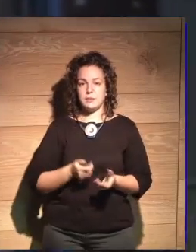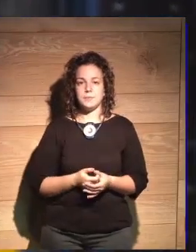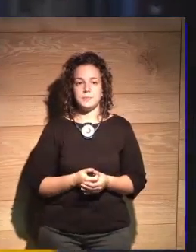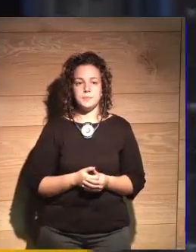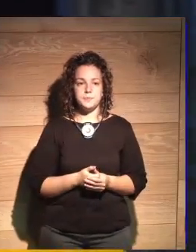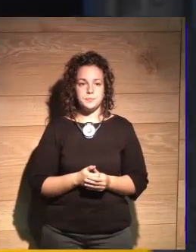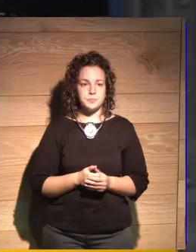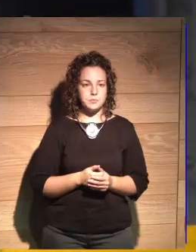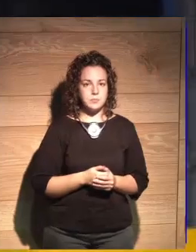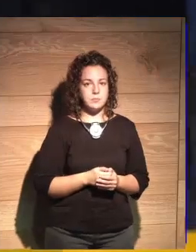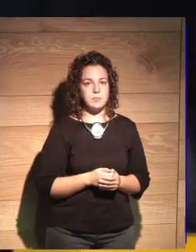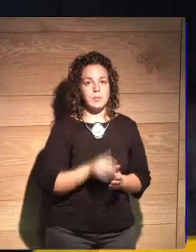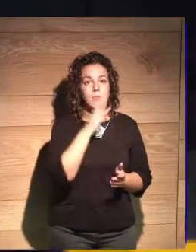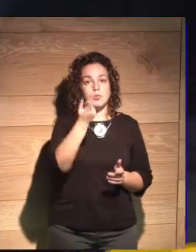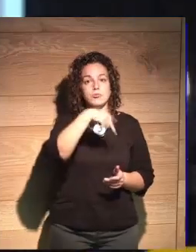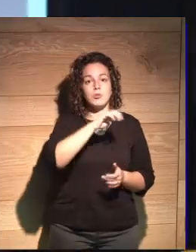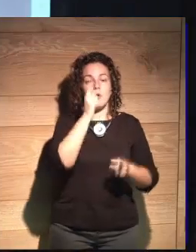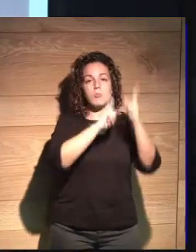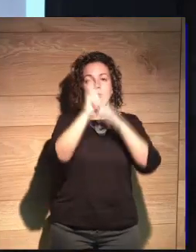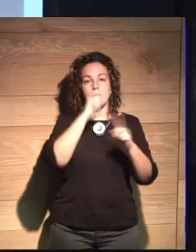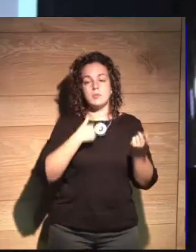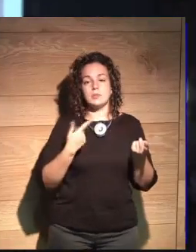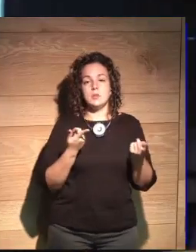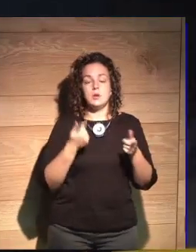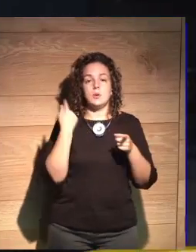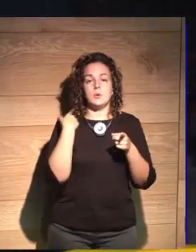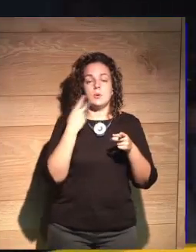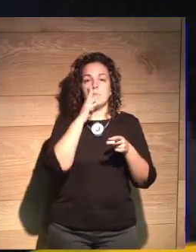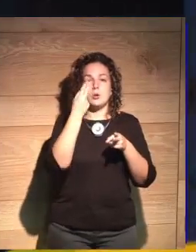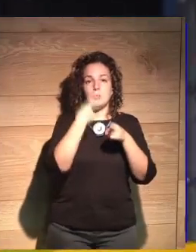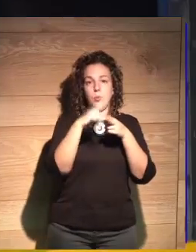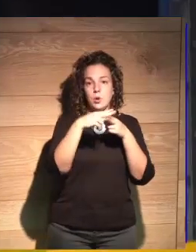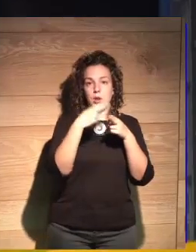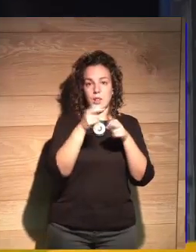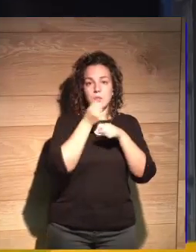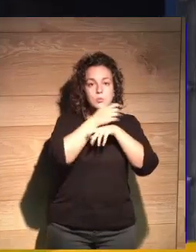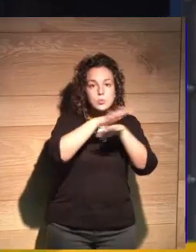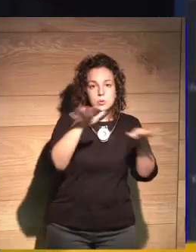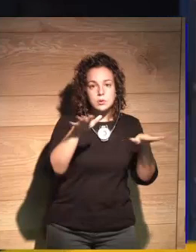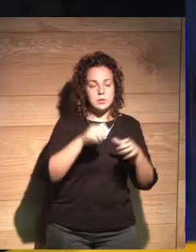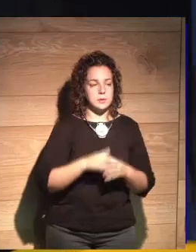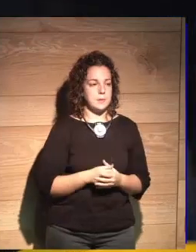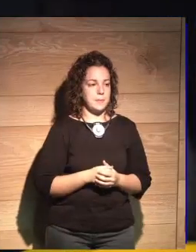problems include political polarization. The right and the left cannot reach agreement, the Republicans